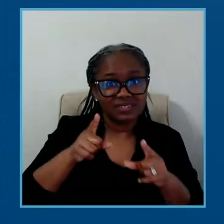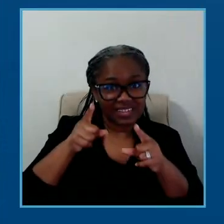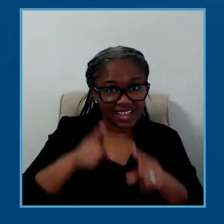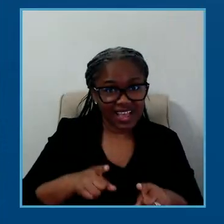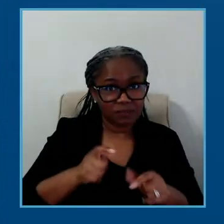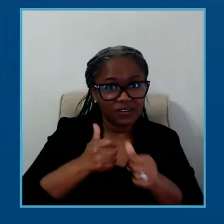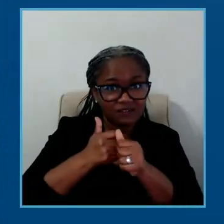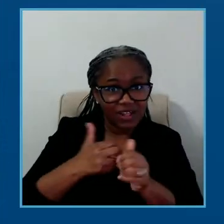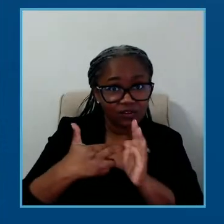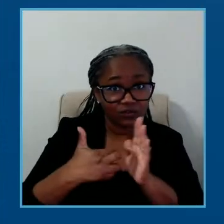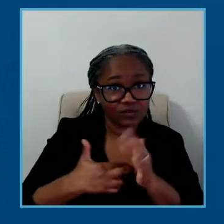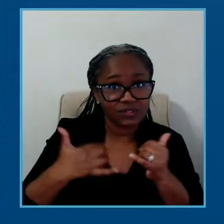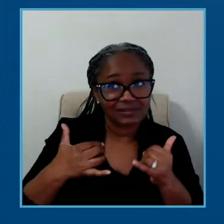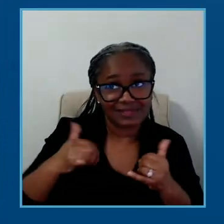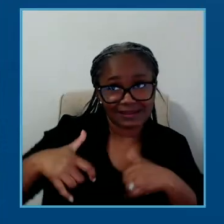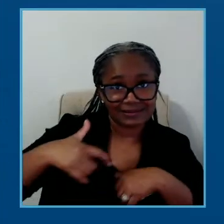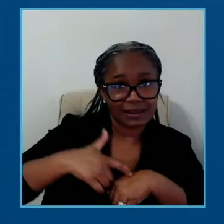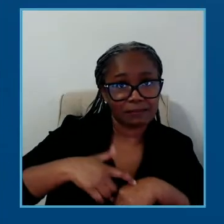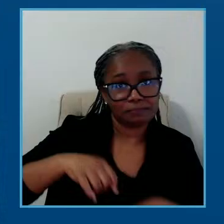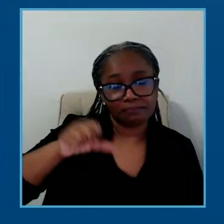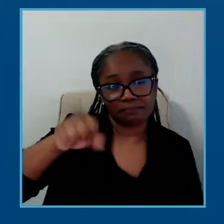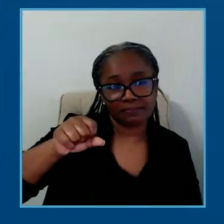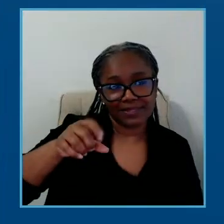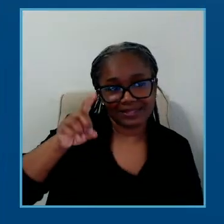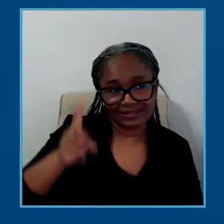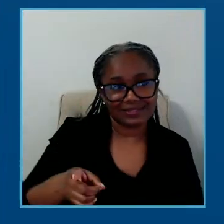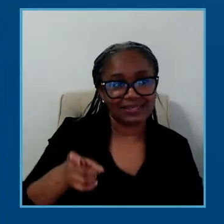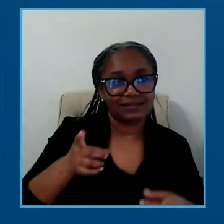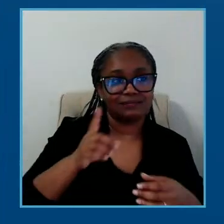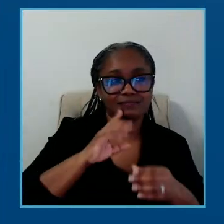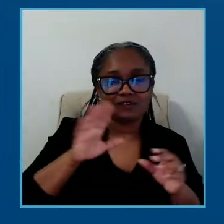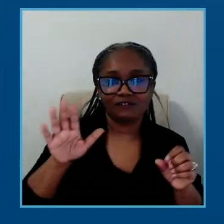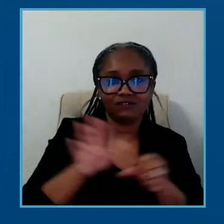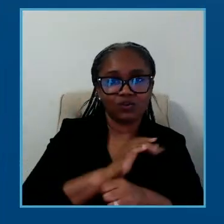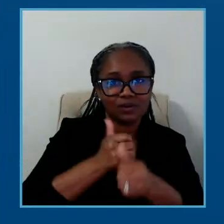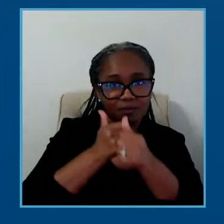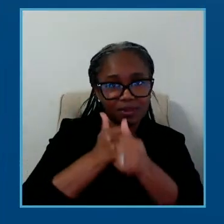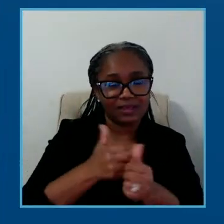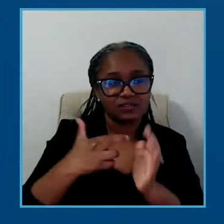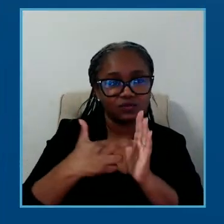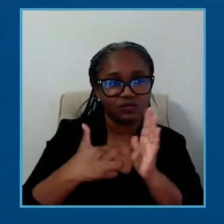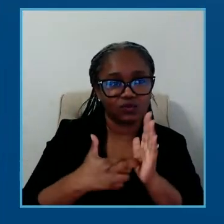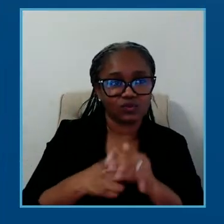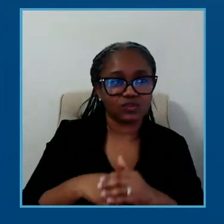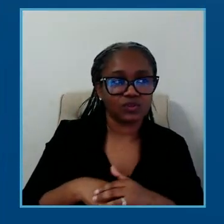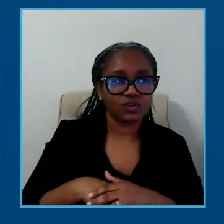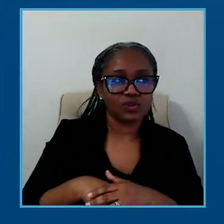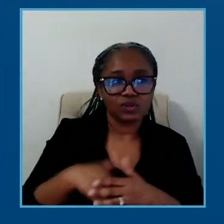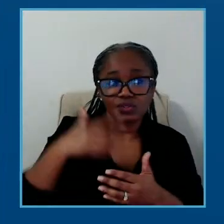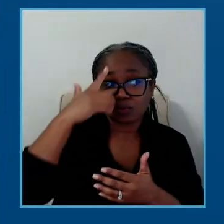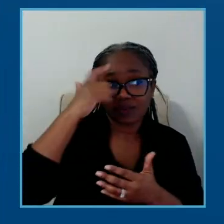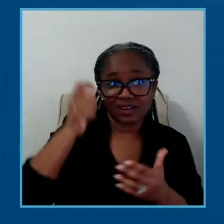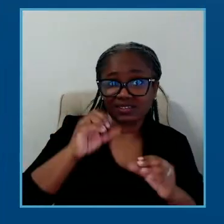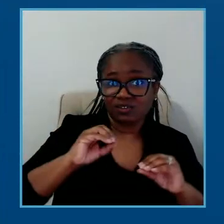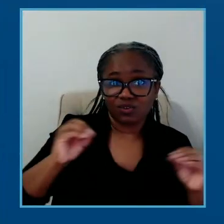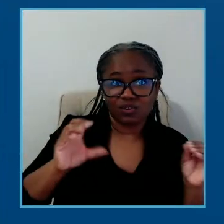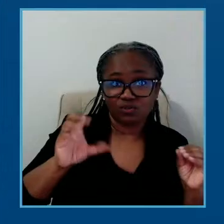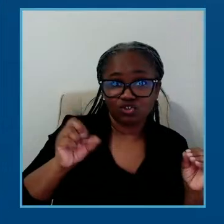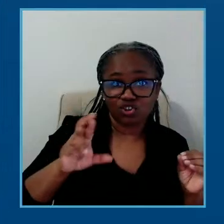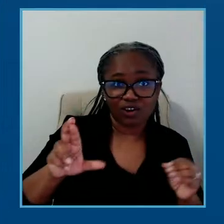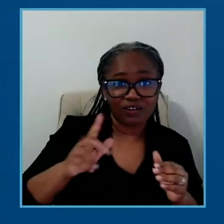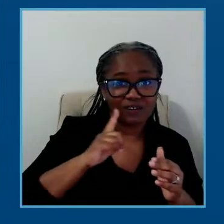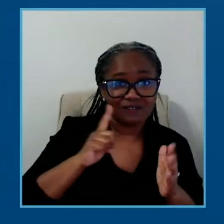no charter violation and the election complied with the DNC rules, what you see the challengers doing here